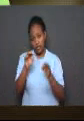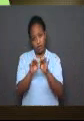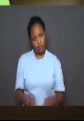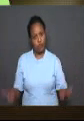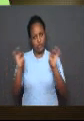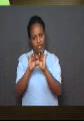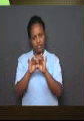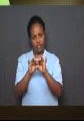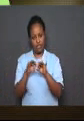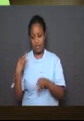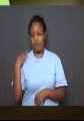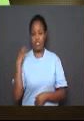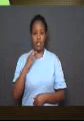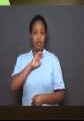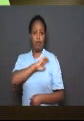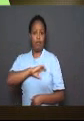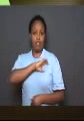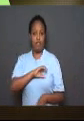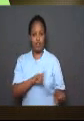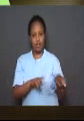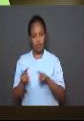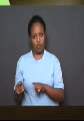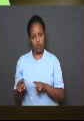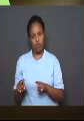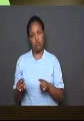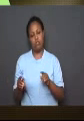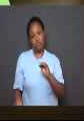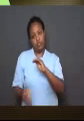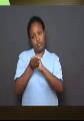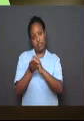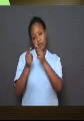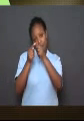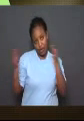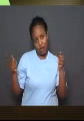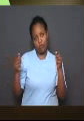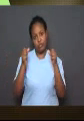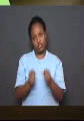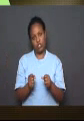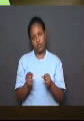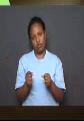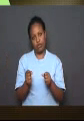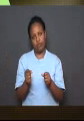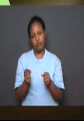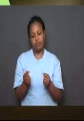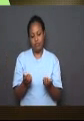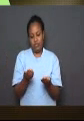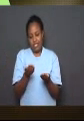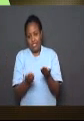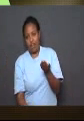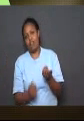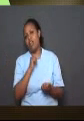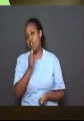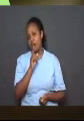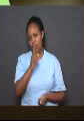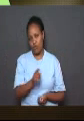Another important personal behavior that combats corruption is to act without